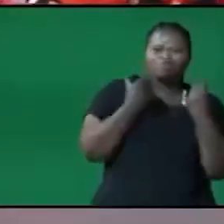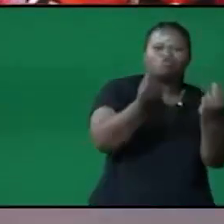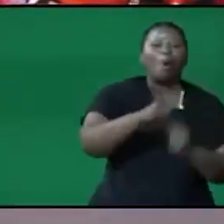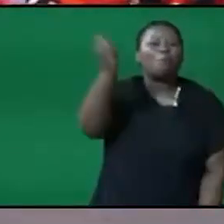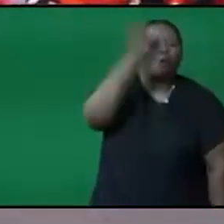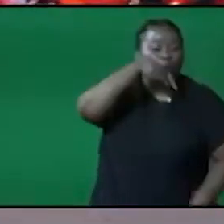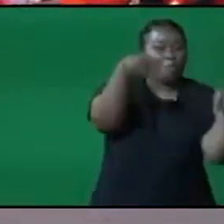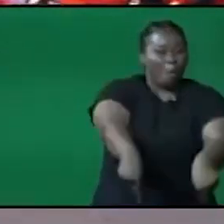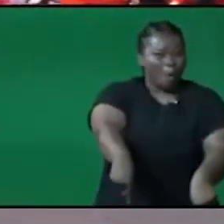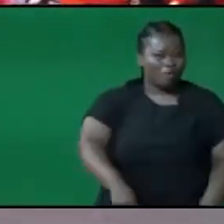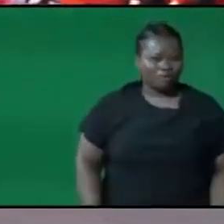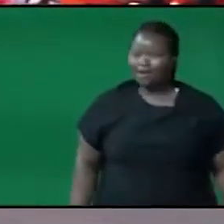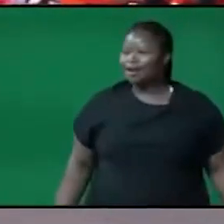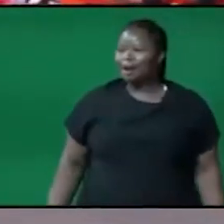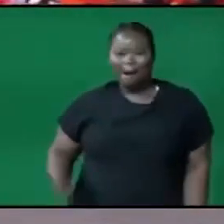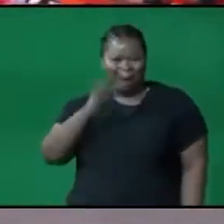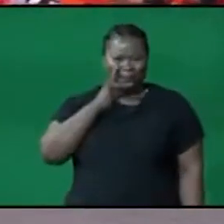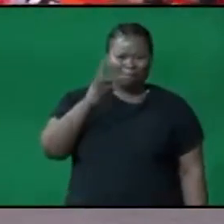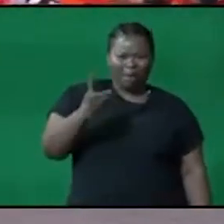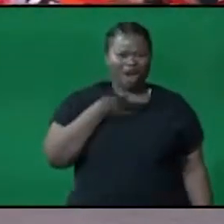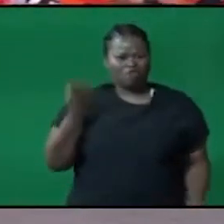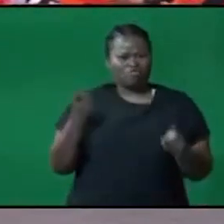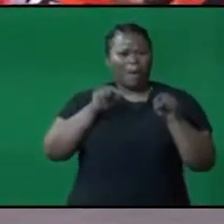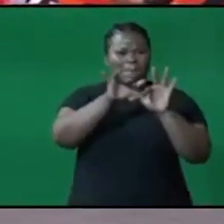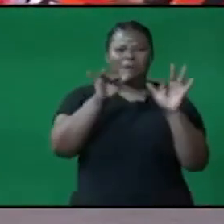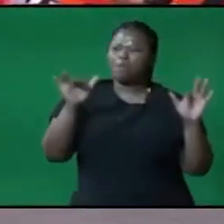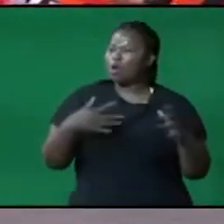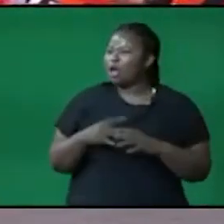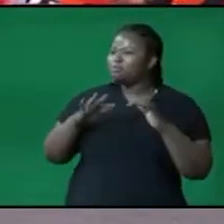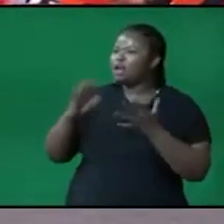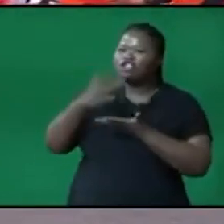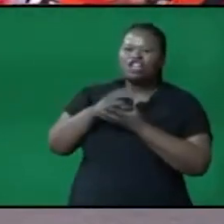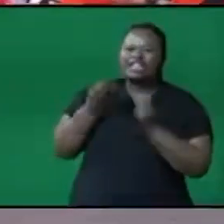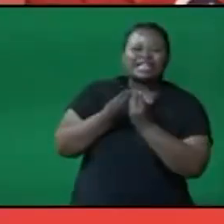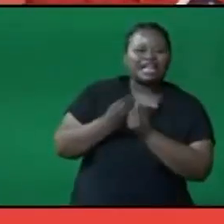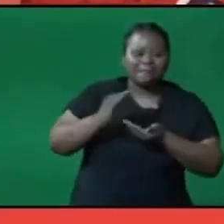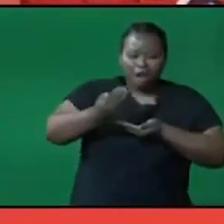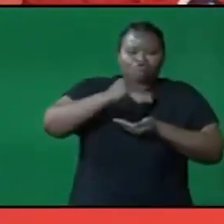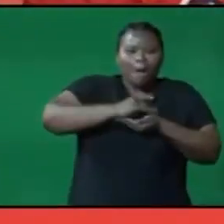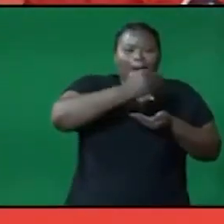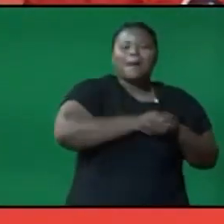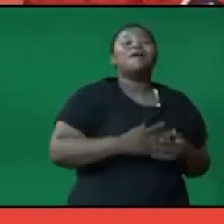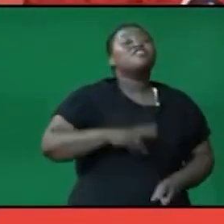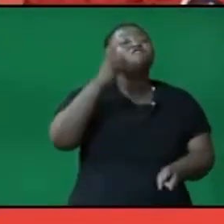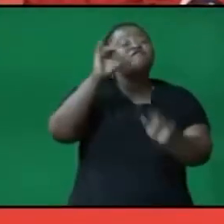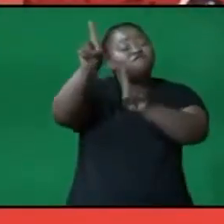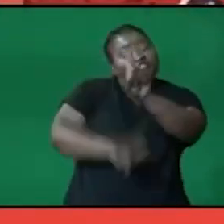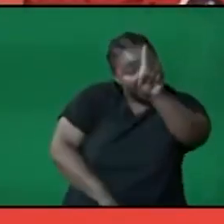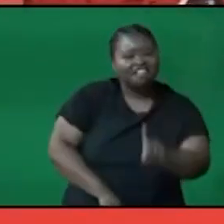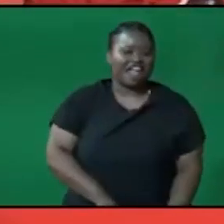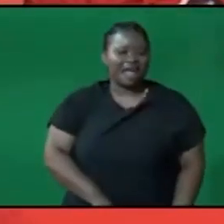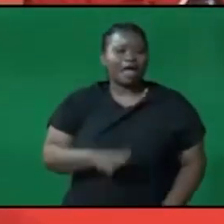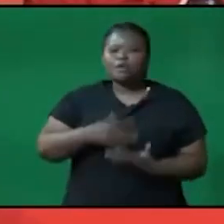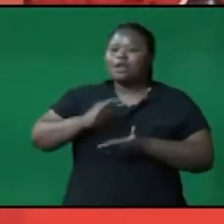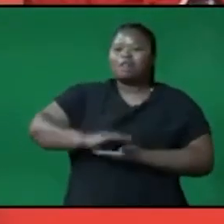mo. Boloi ba bona le lwetse ba di tshwere ba di phuthetse di padile ba paletse go